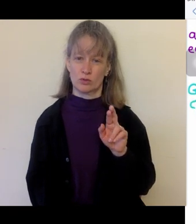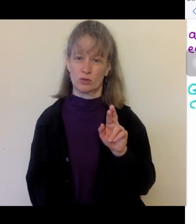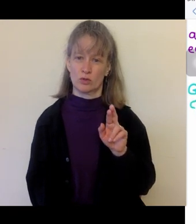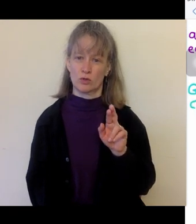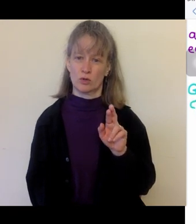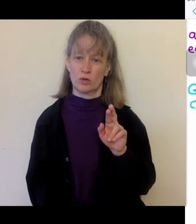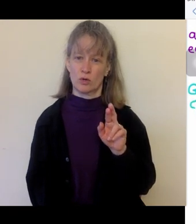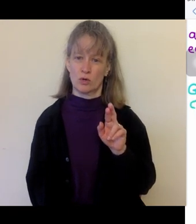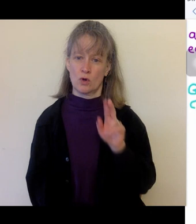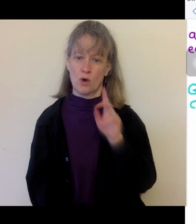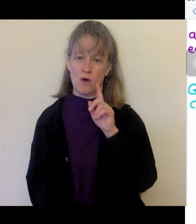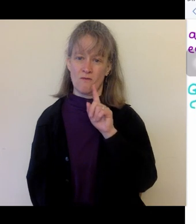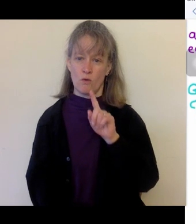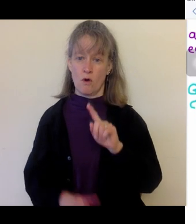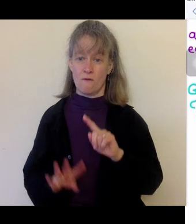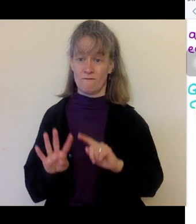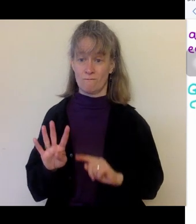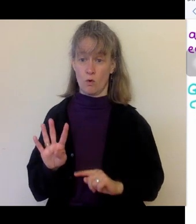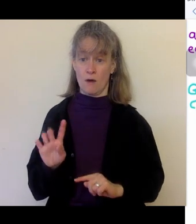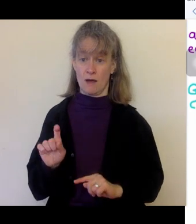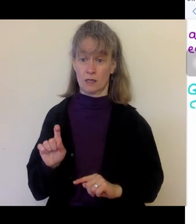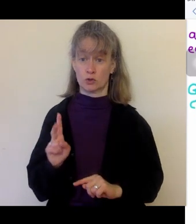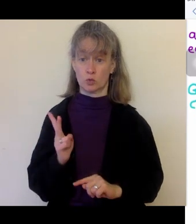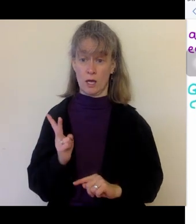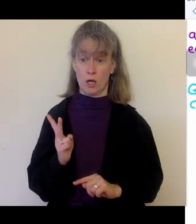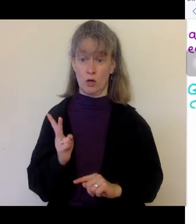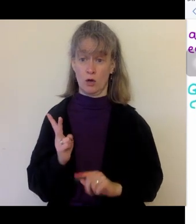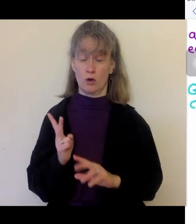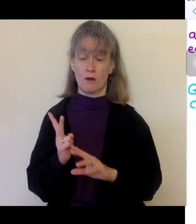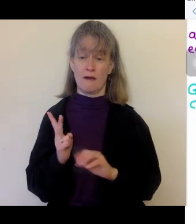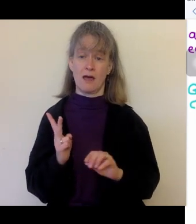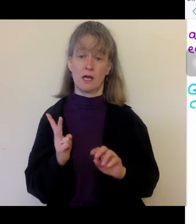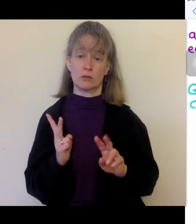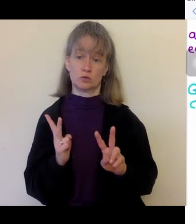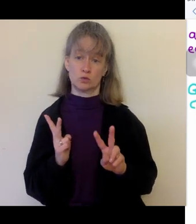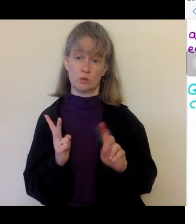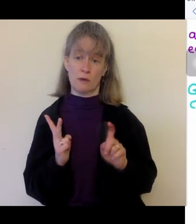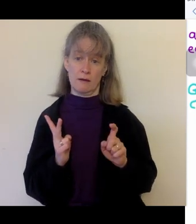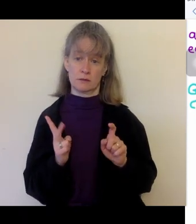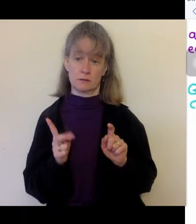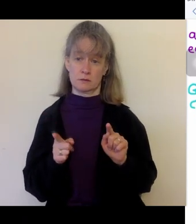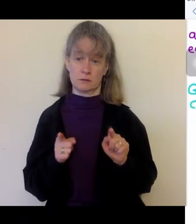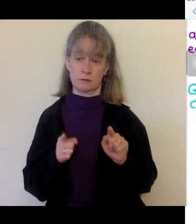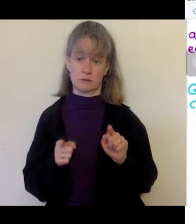between 4x squared and 2x.